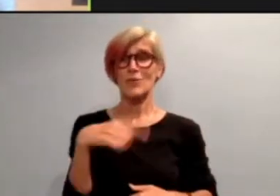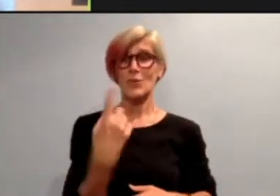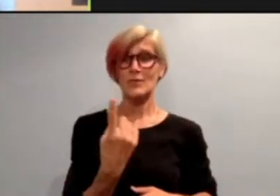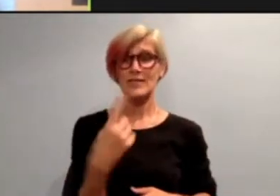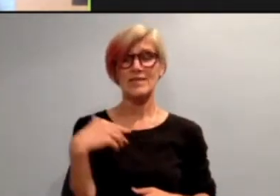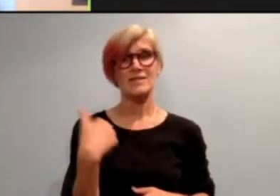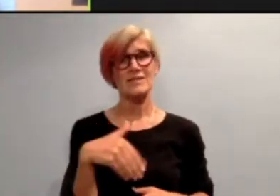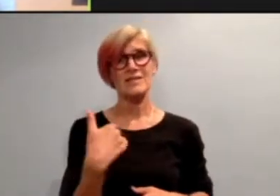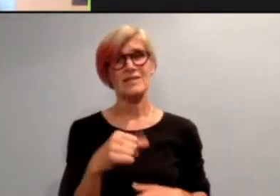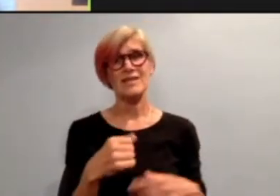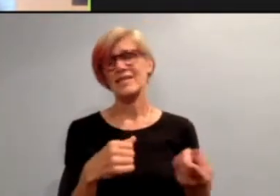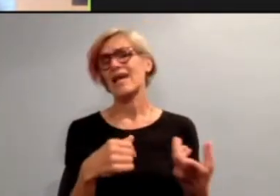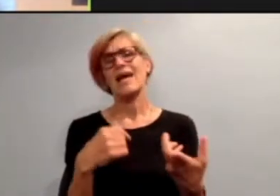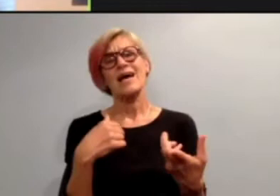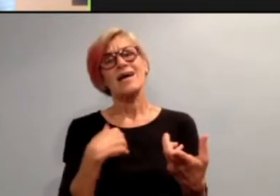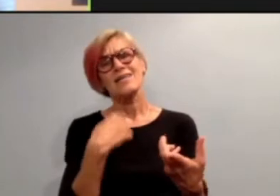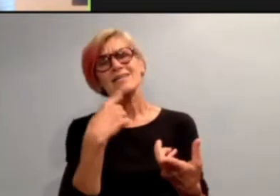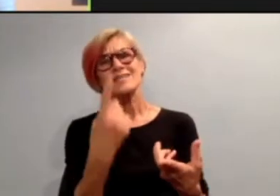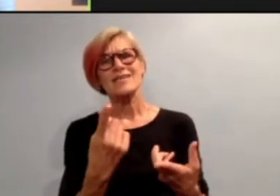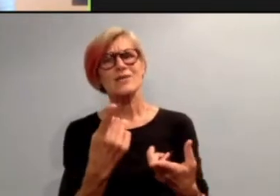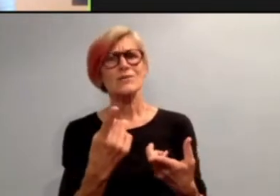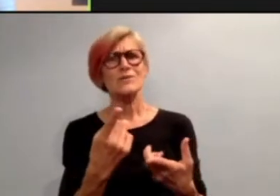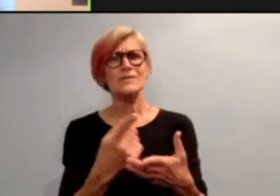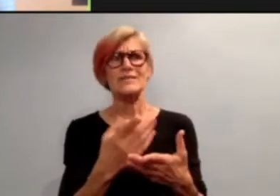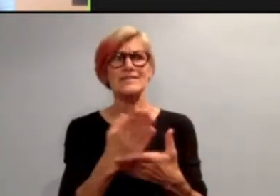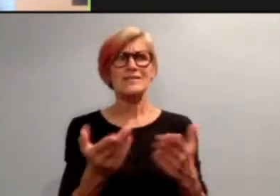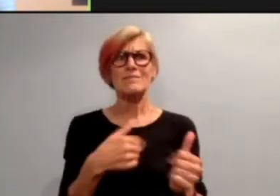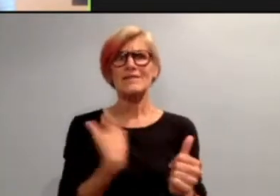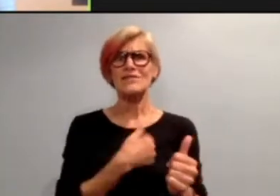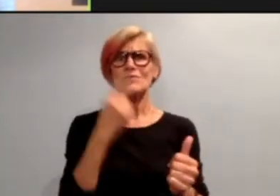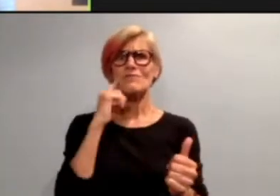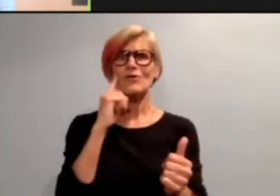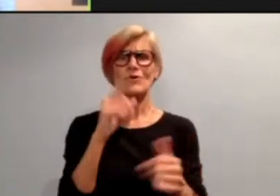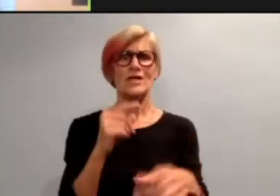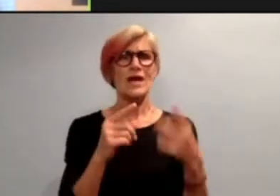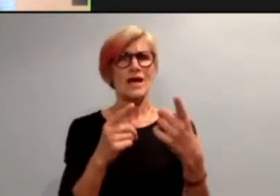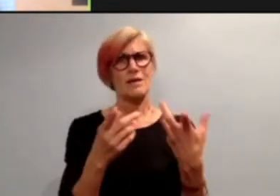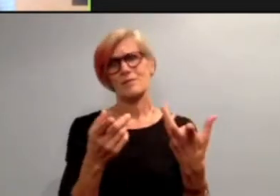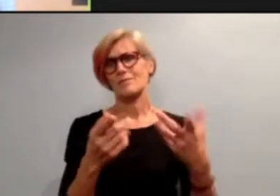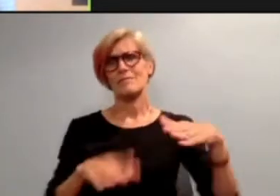if I can, I'll just share some of, what we've heard from folks. I mean, essentially